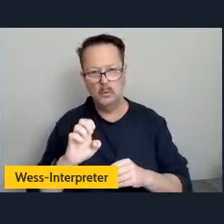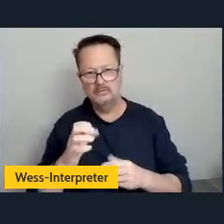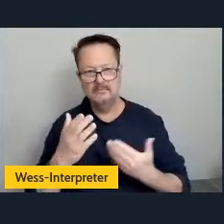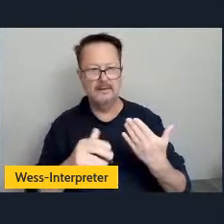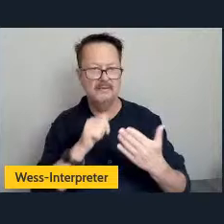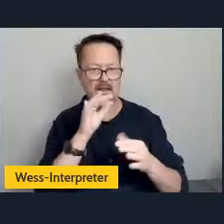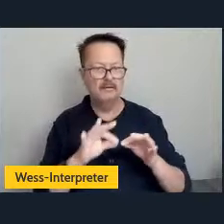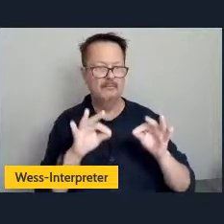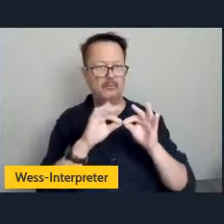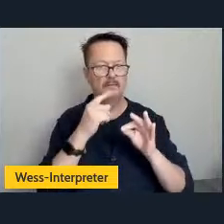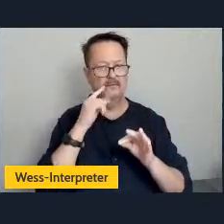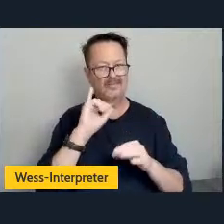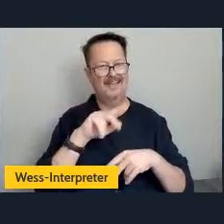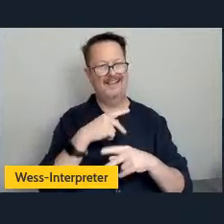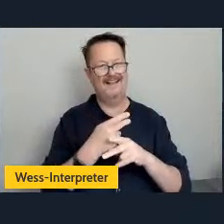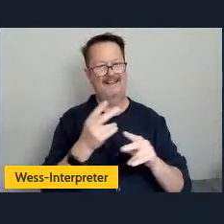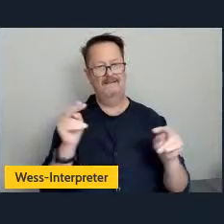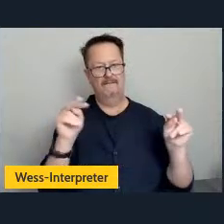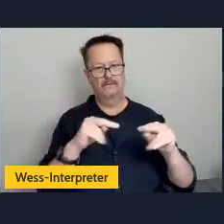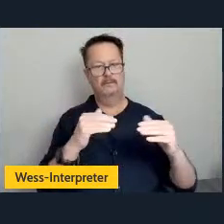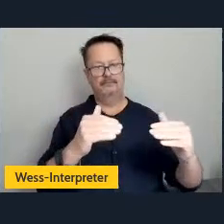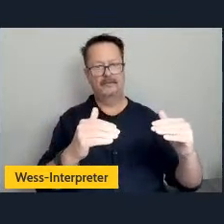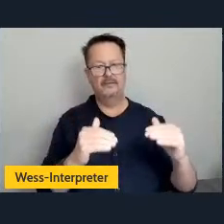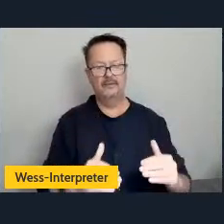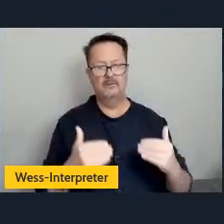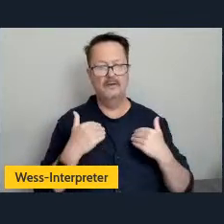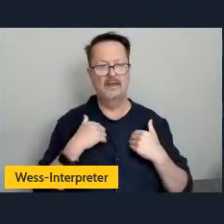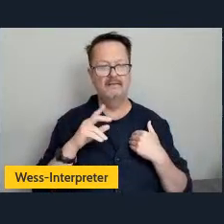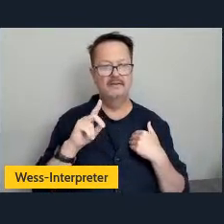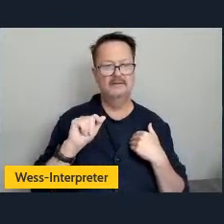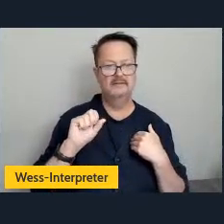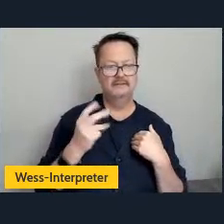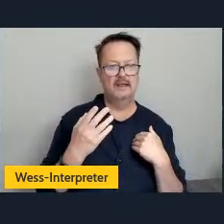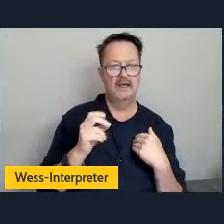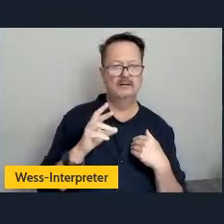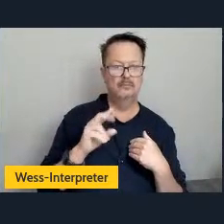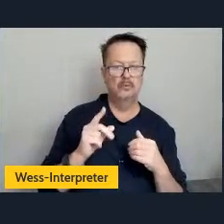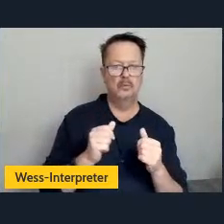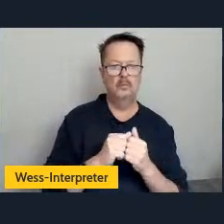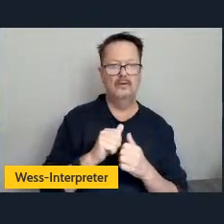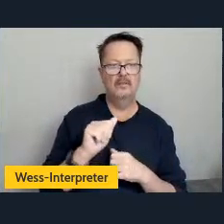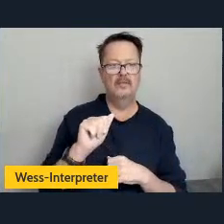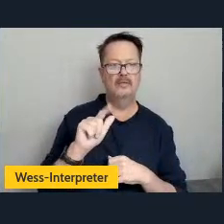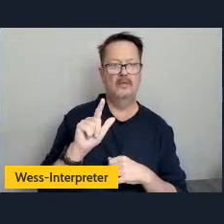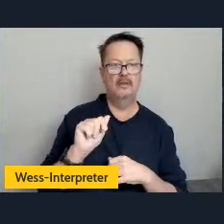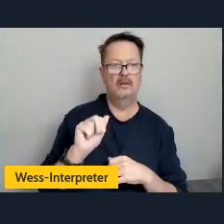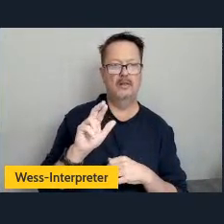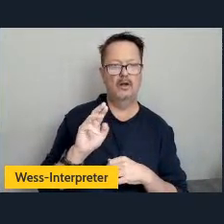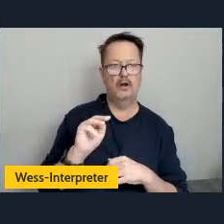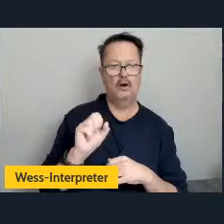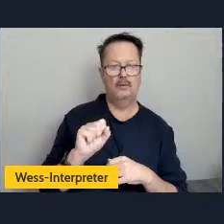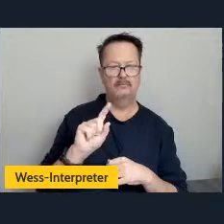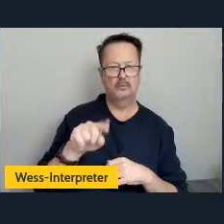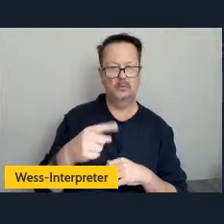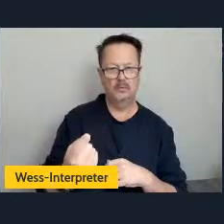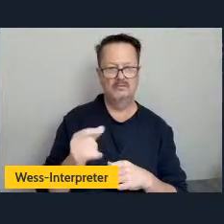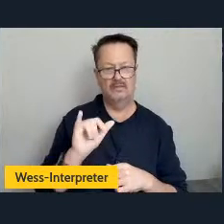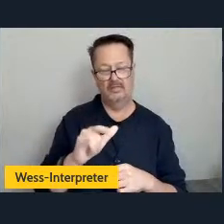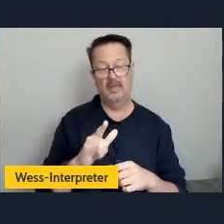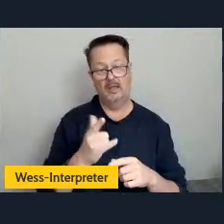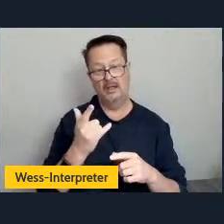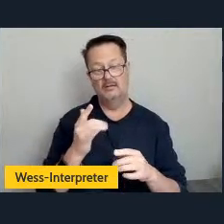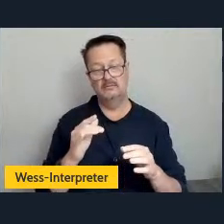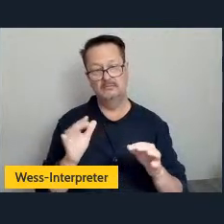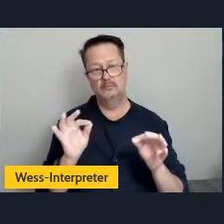this kind of view. And then we have dashboard with alarms only, and that's useful maybe for